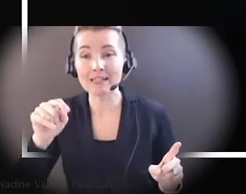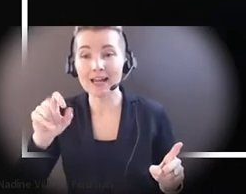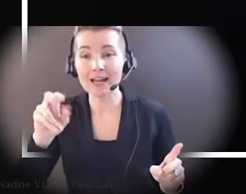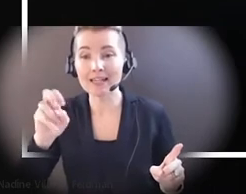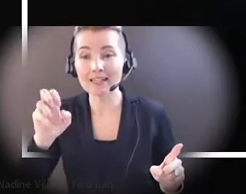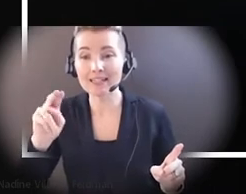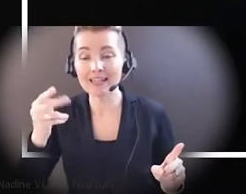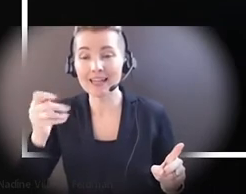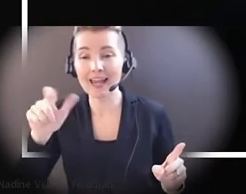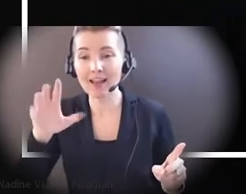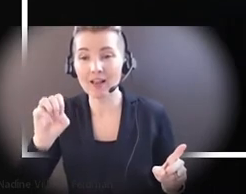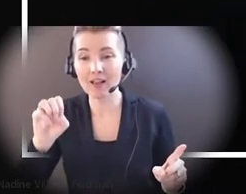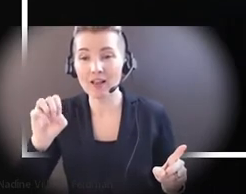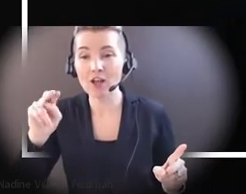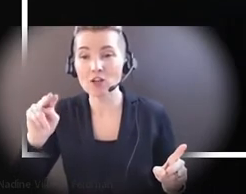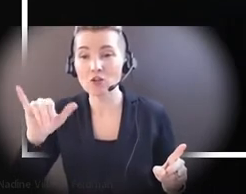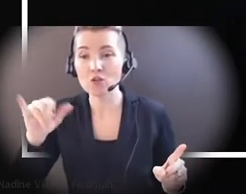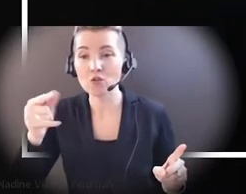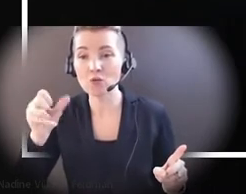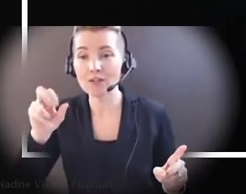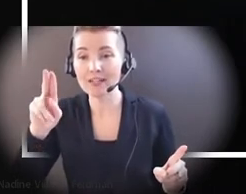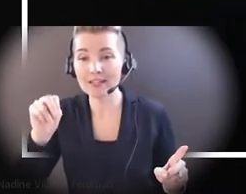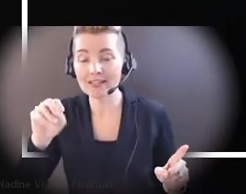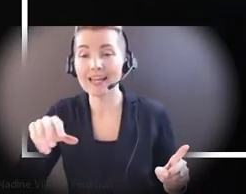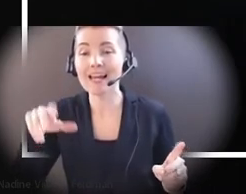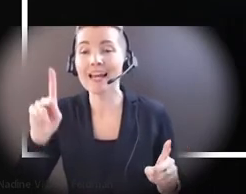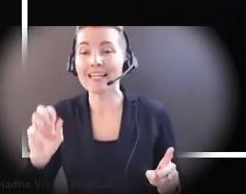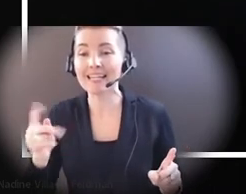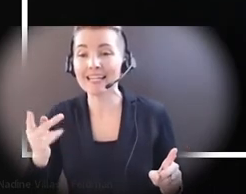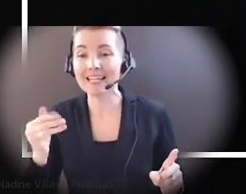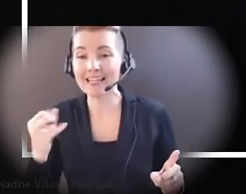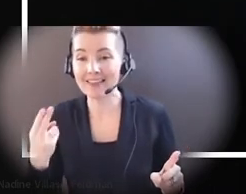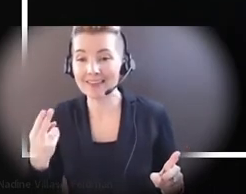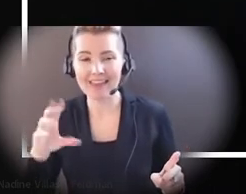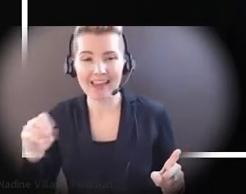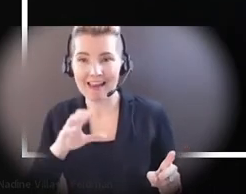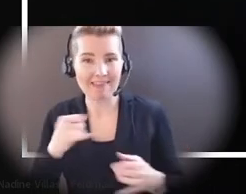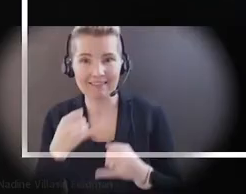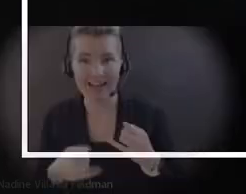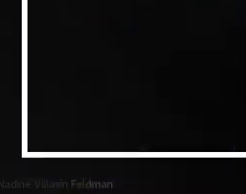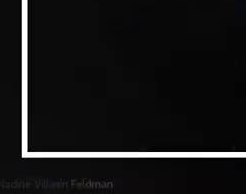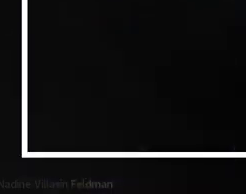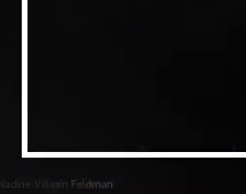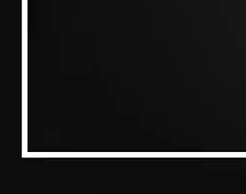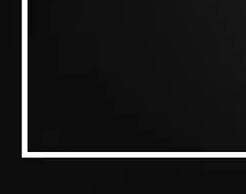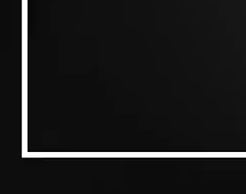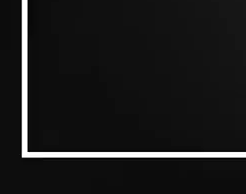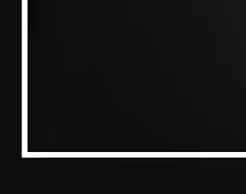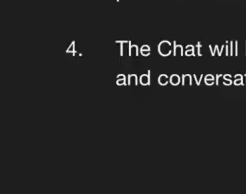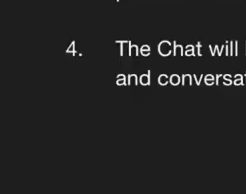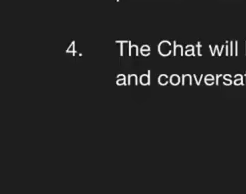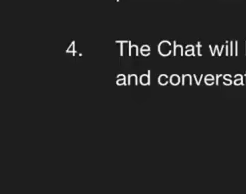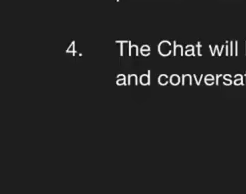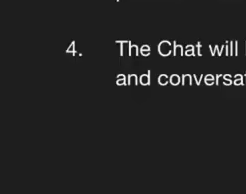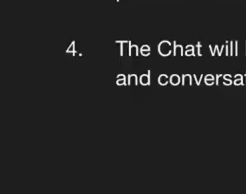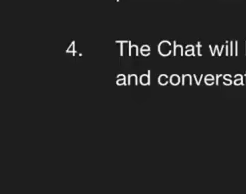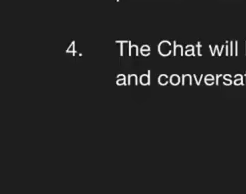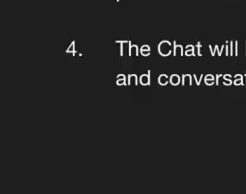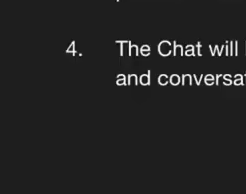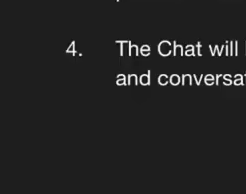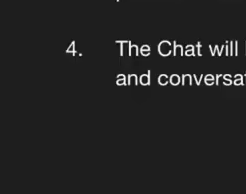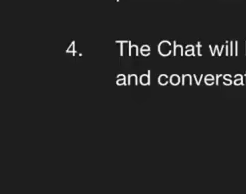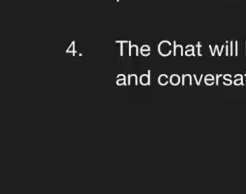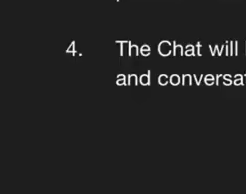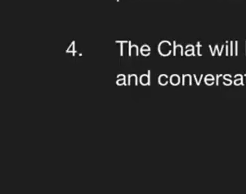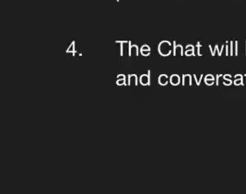Nguyen, Keith Locke, and Joshua Aries. So before we begin, we just have a few Zoom tips to ensure the